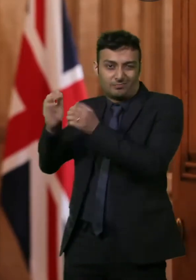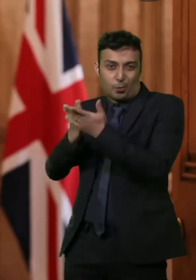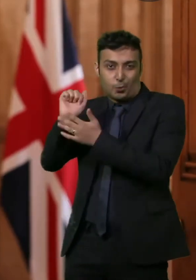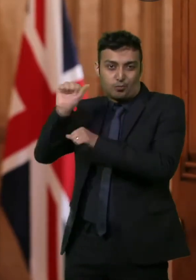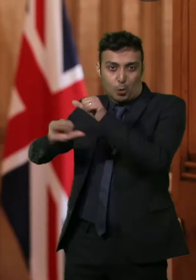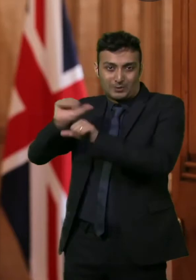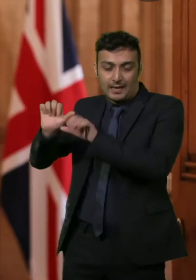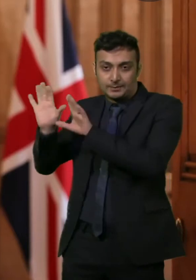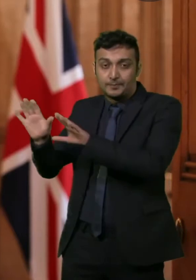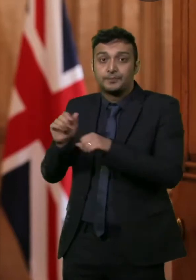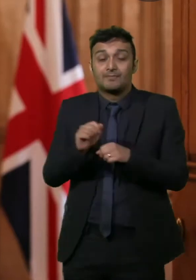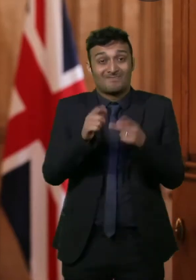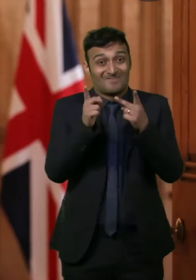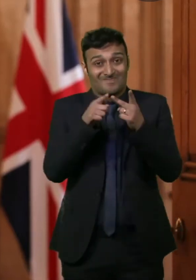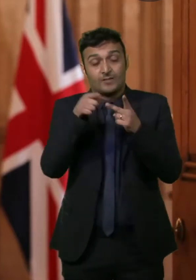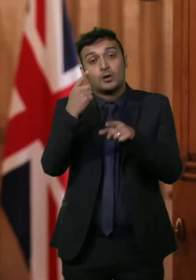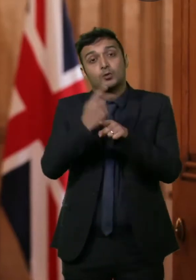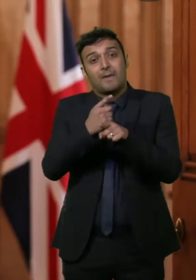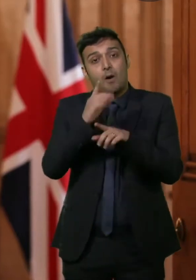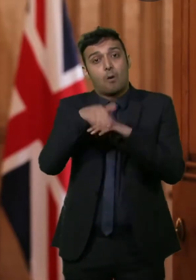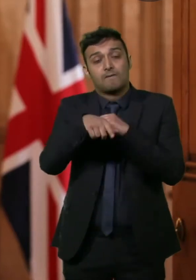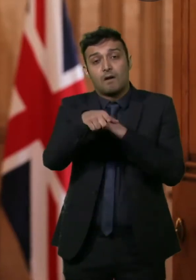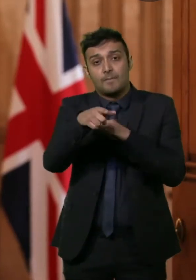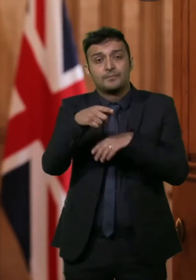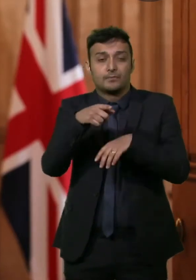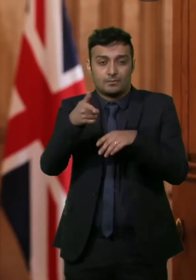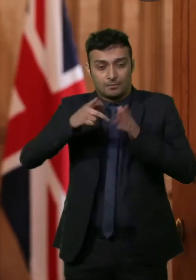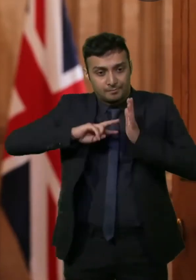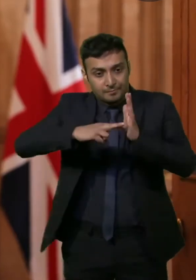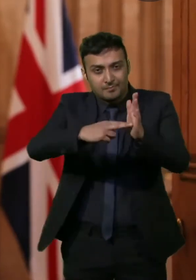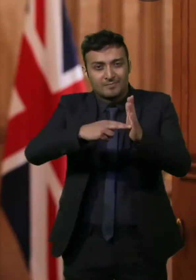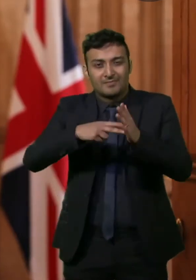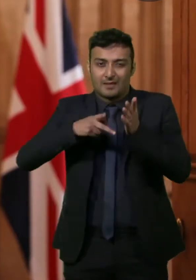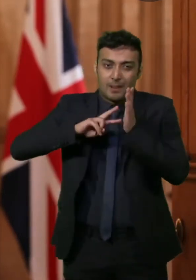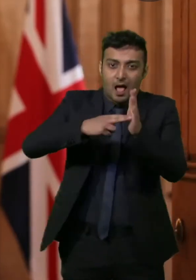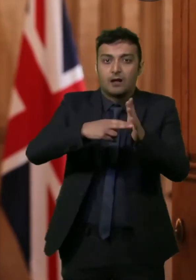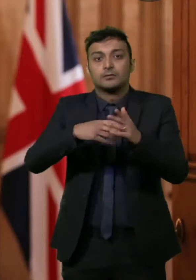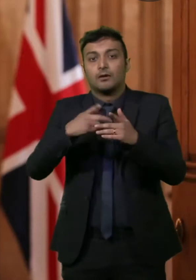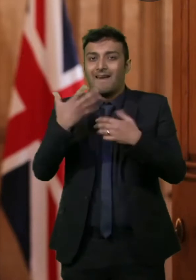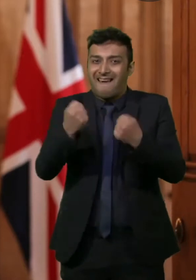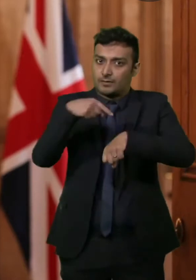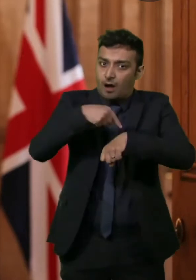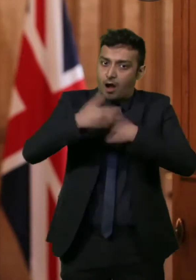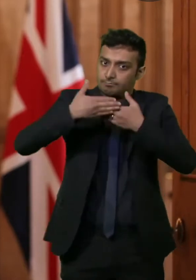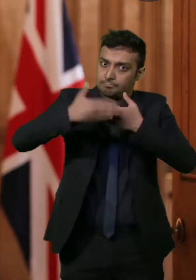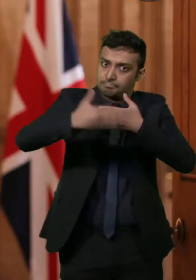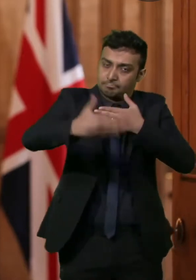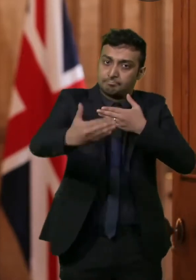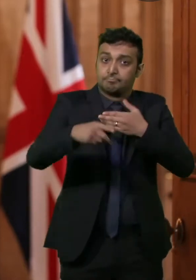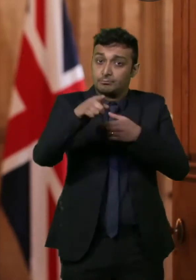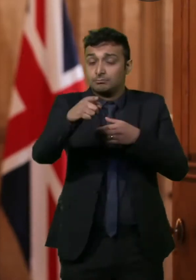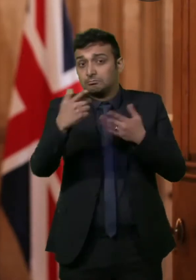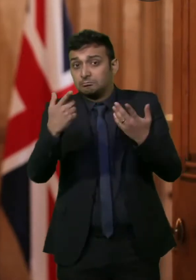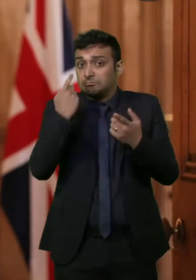timetable and the roadmap, people have asked us to do this many times,